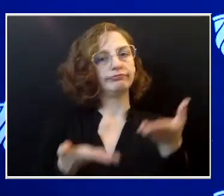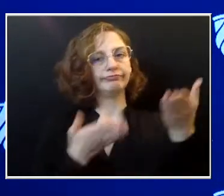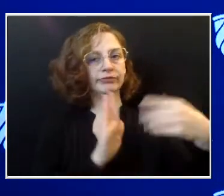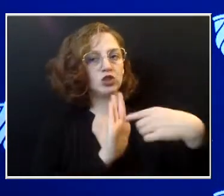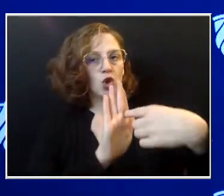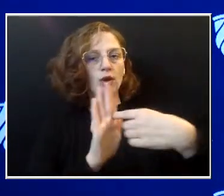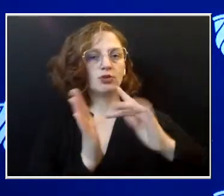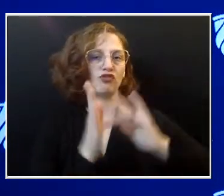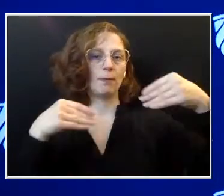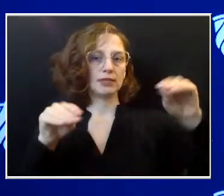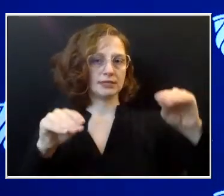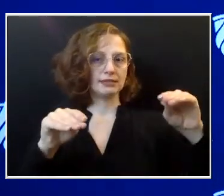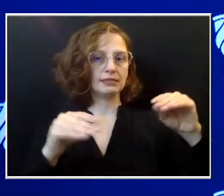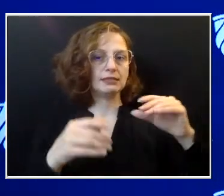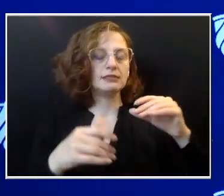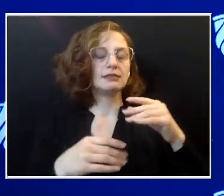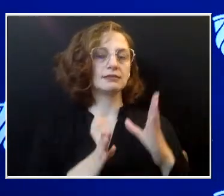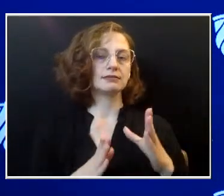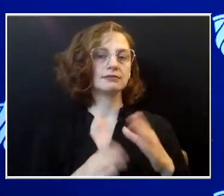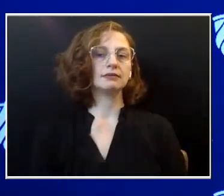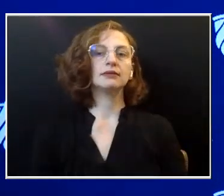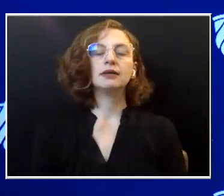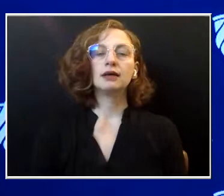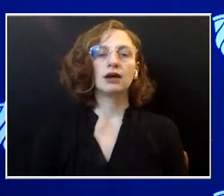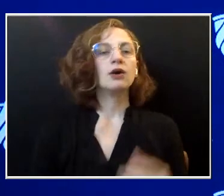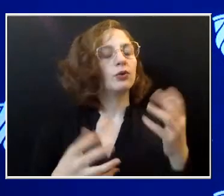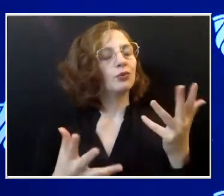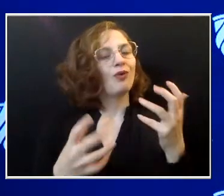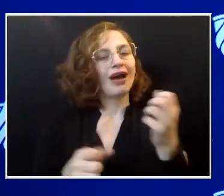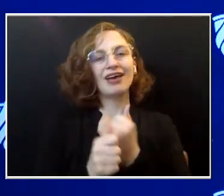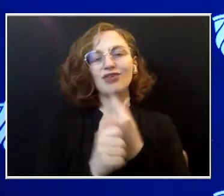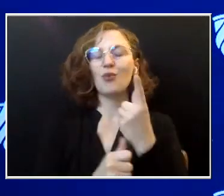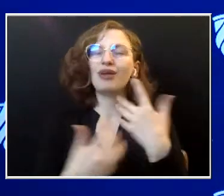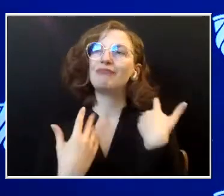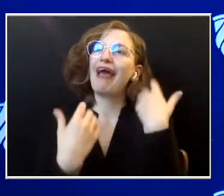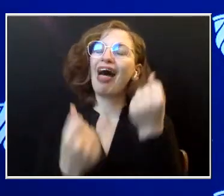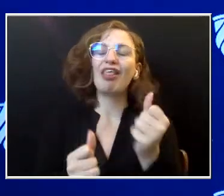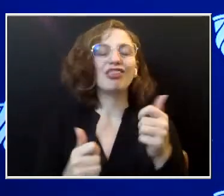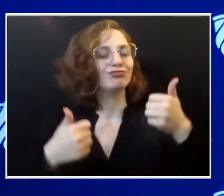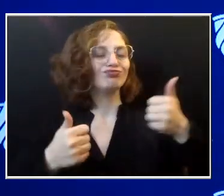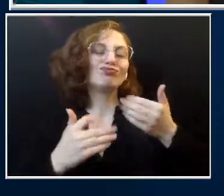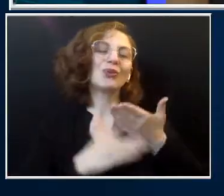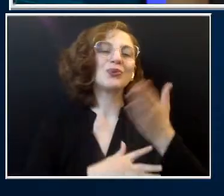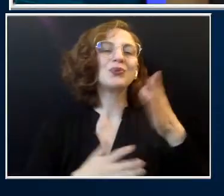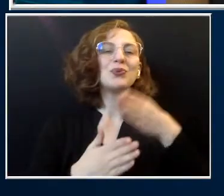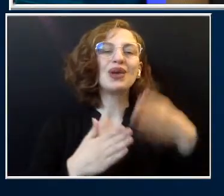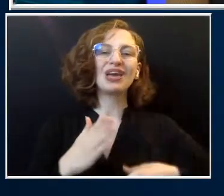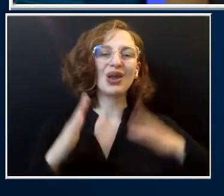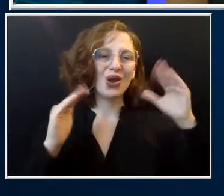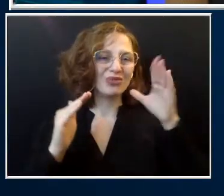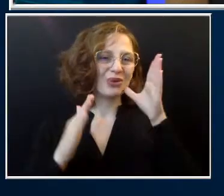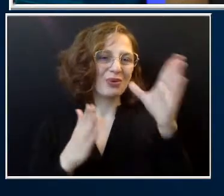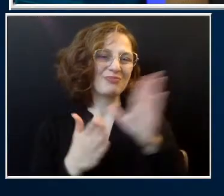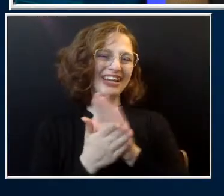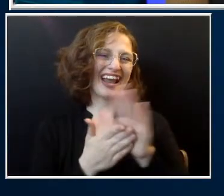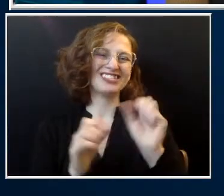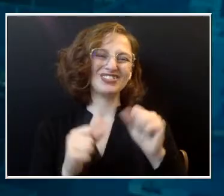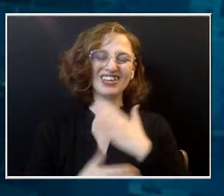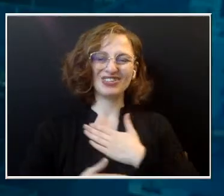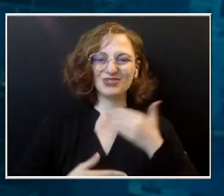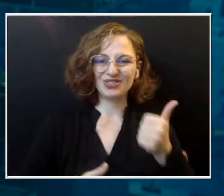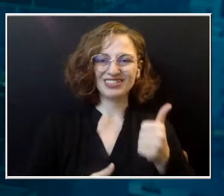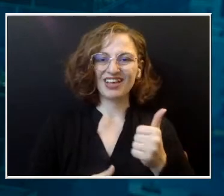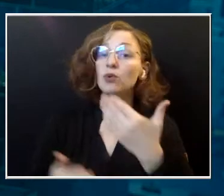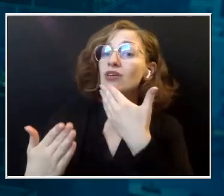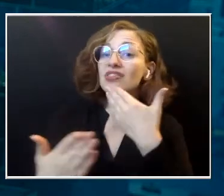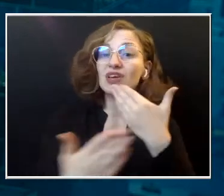everybody healthy and well throughout the weekend. Hopefully it will be nice and everybody can get out and enjoy themselves. All right, Hawk, thanks so much. Thanks to all of our guests, and thanks